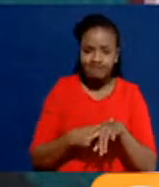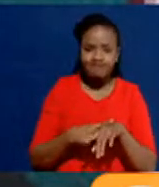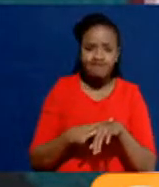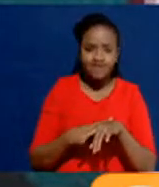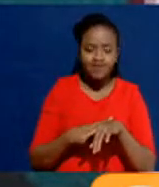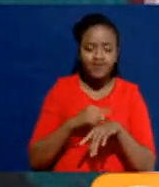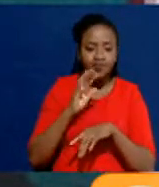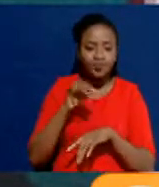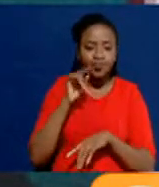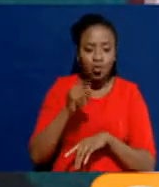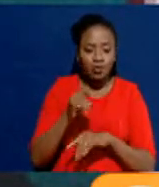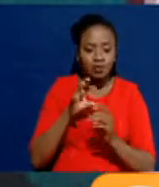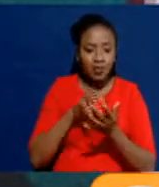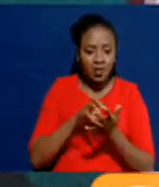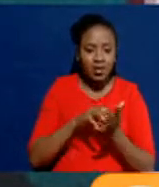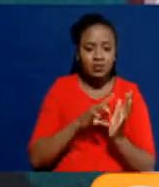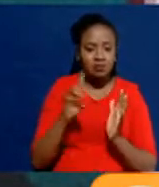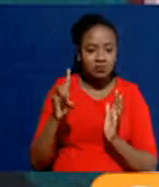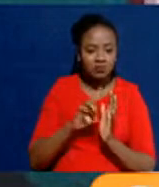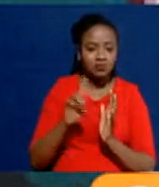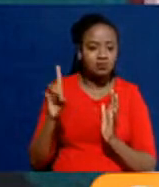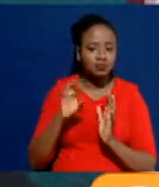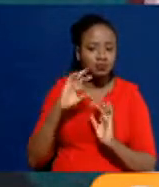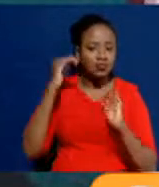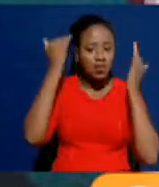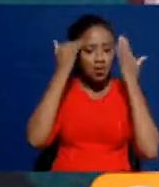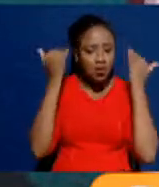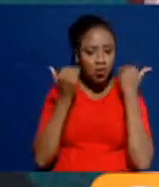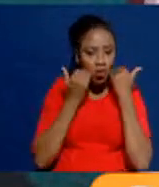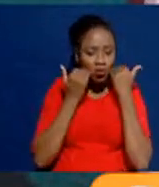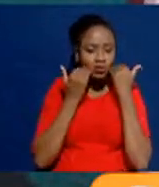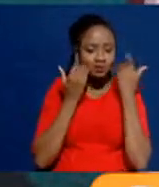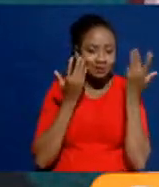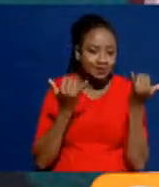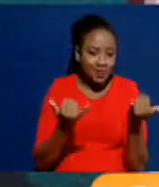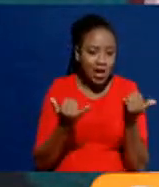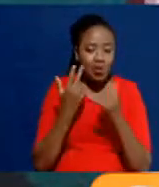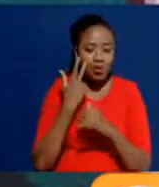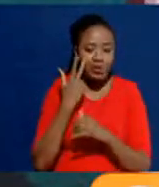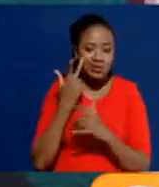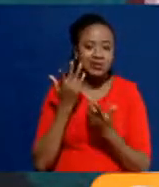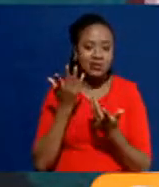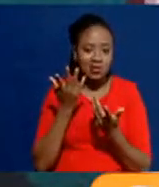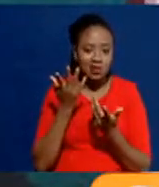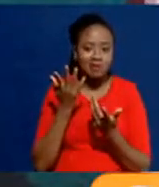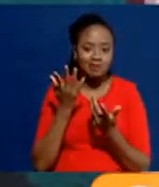the matter now started going to court, there is some direction